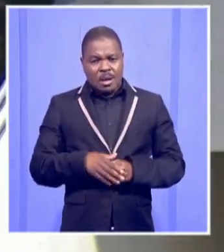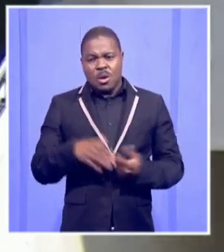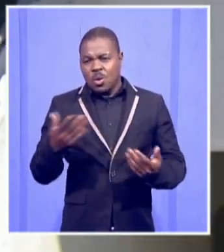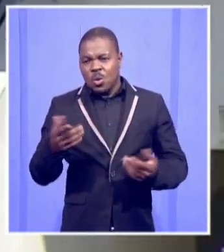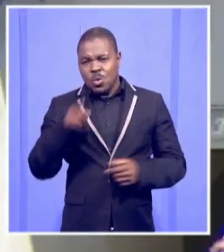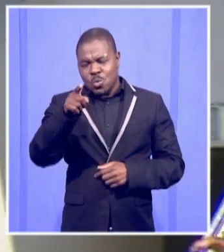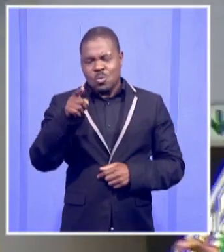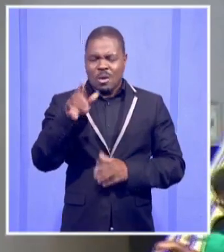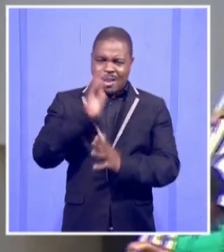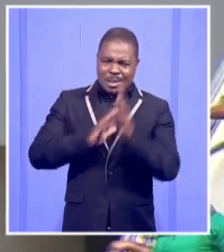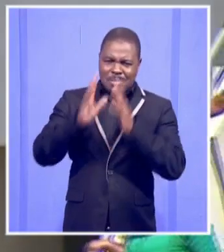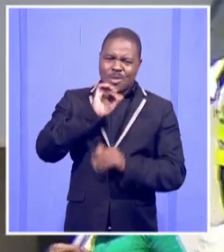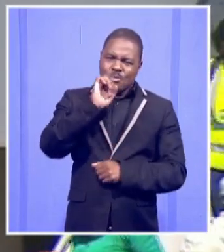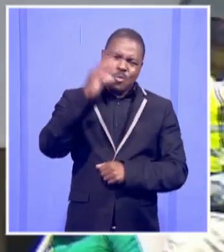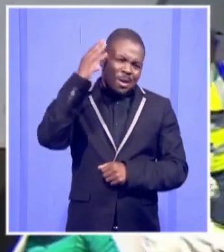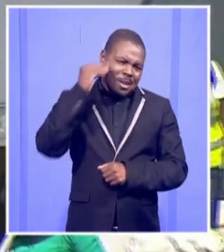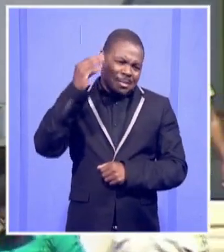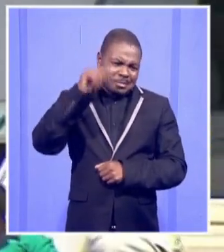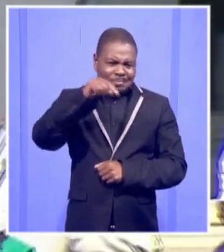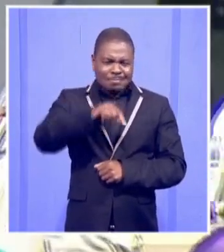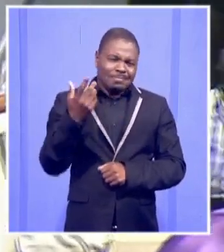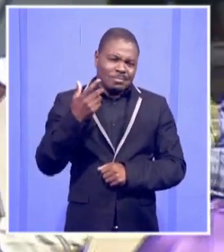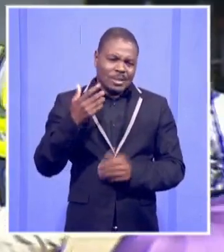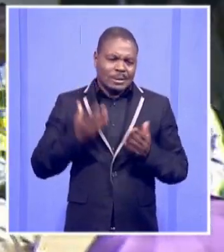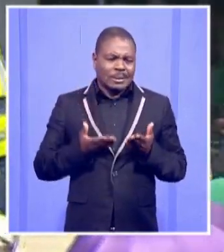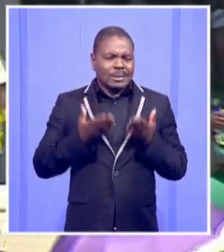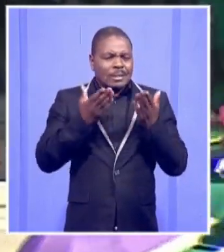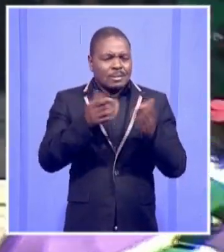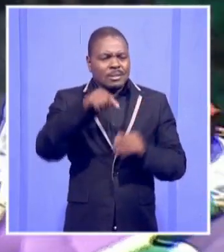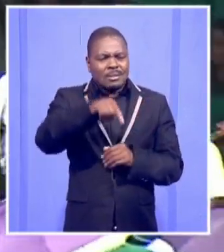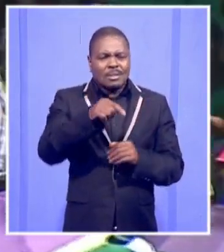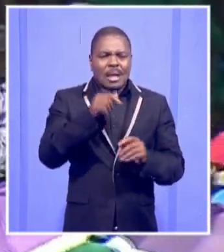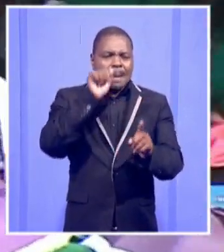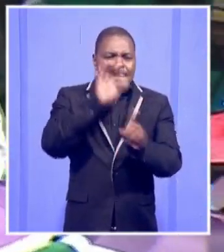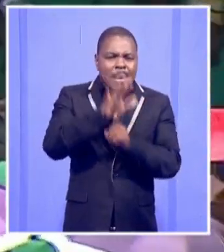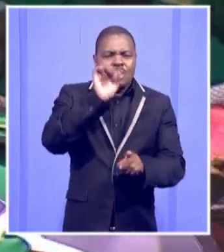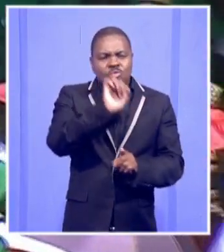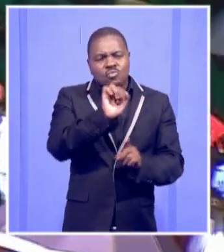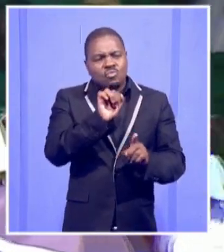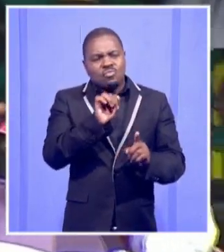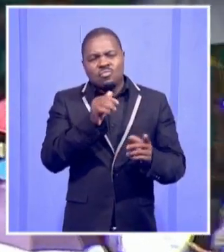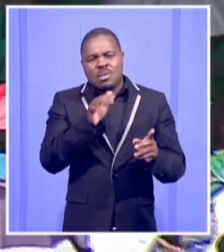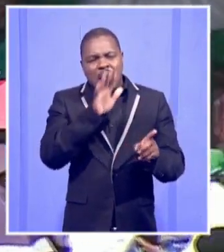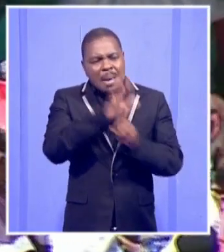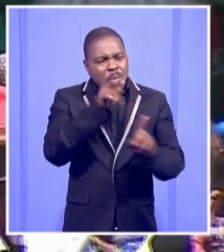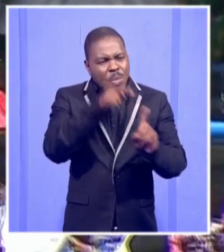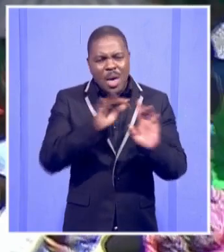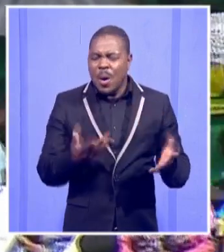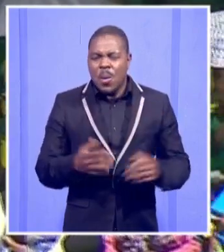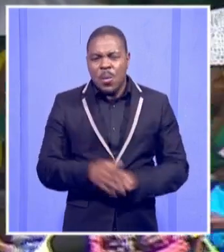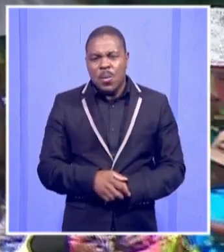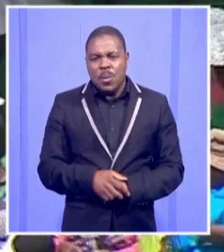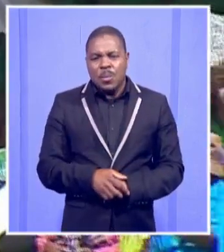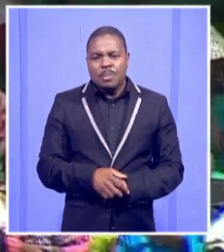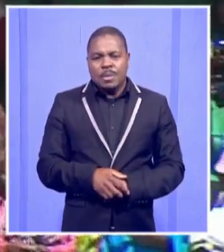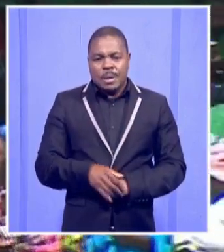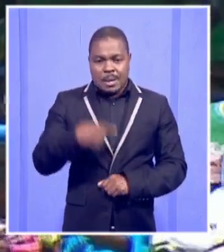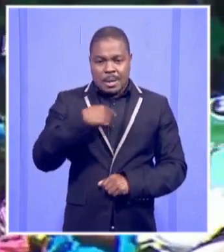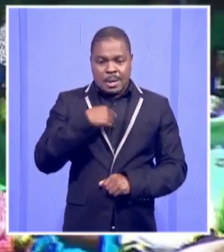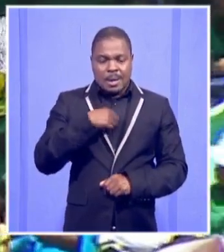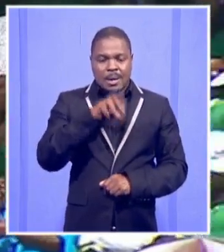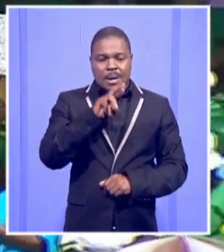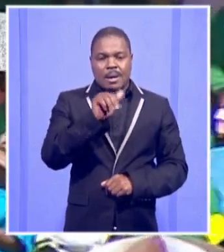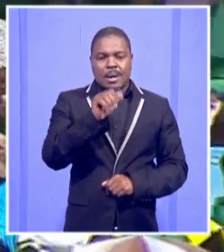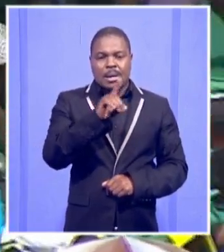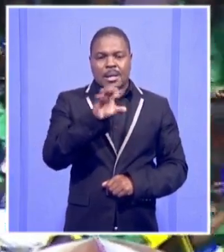lived experiences, how service delivery is affected and how it actually affects you. As I'm from Reddersburg, a small town